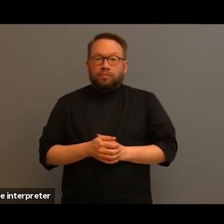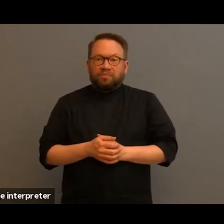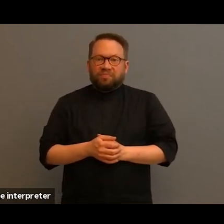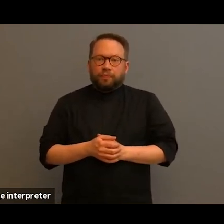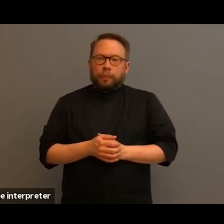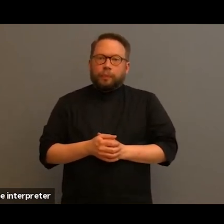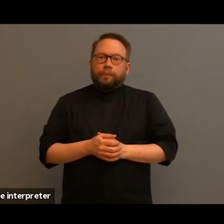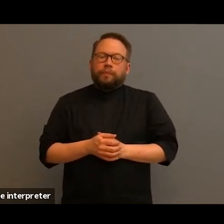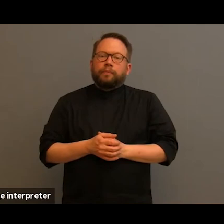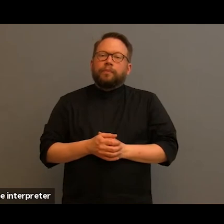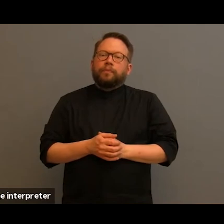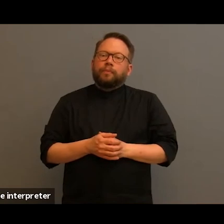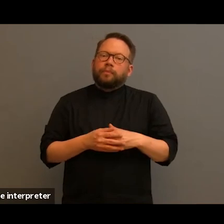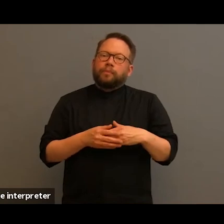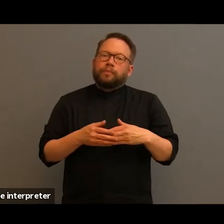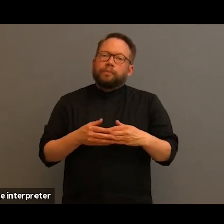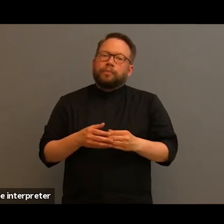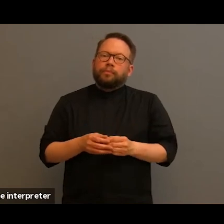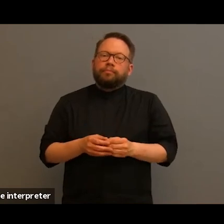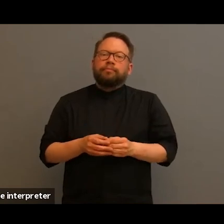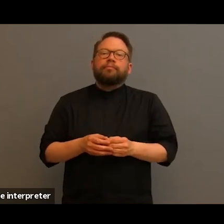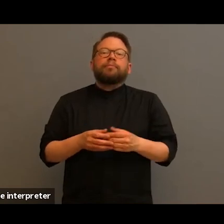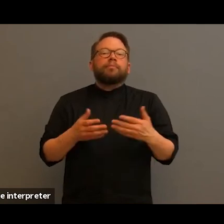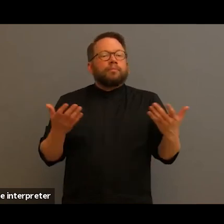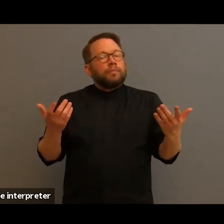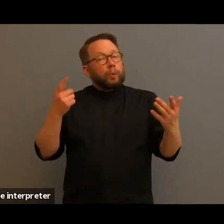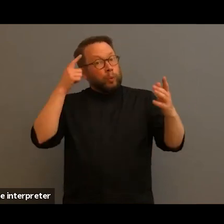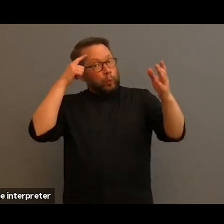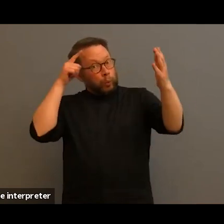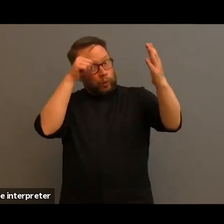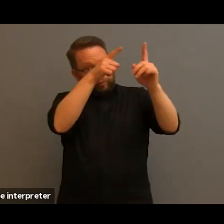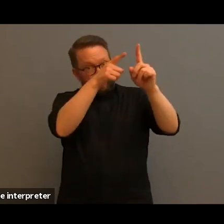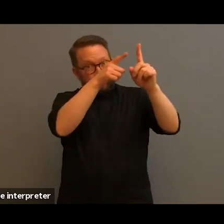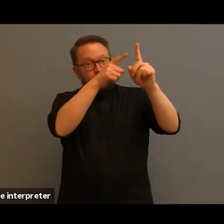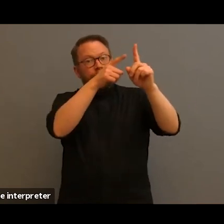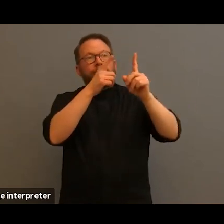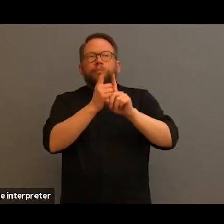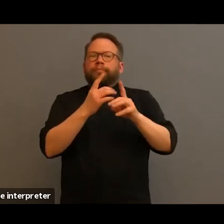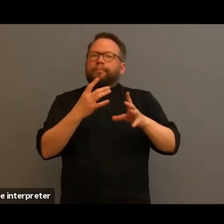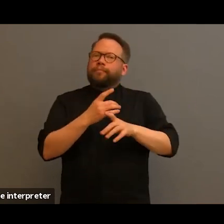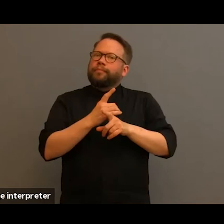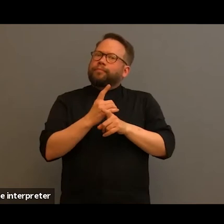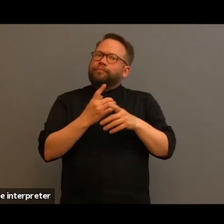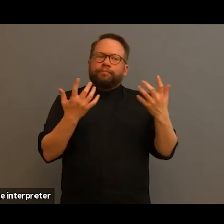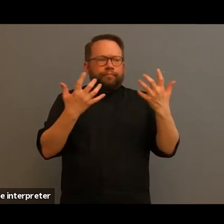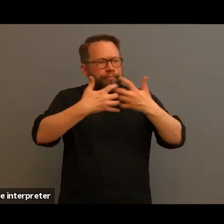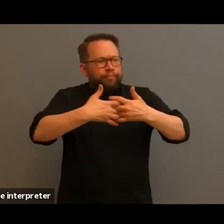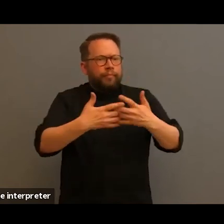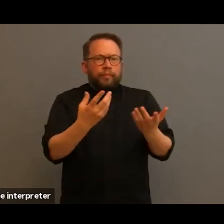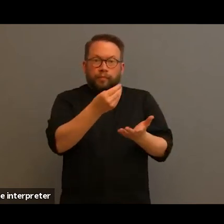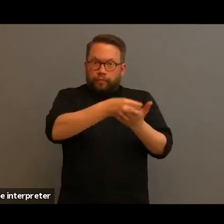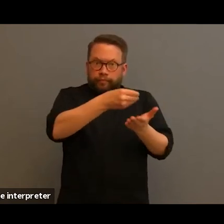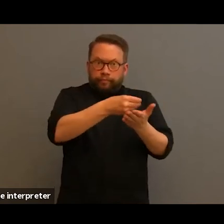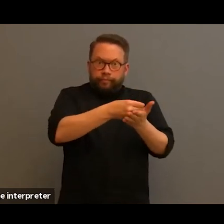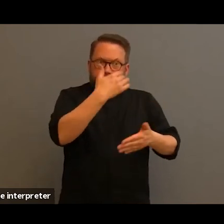the SDG 8, promote sustained, inclusive and sustainable economic growth, full and productive employment